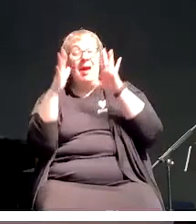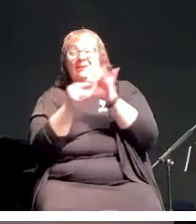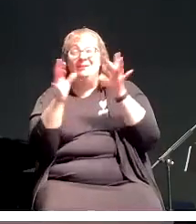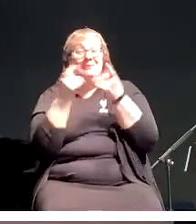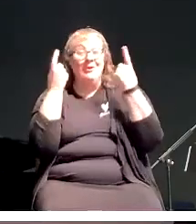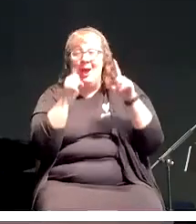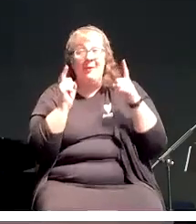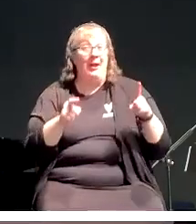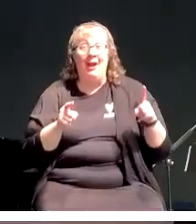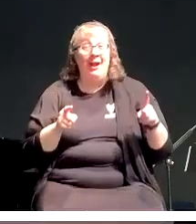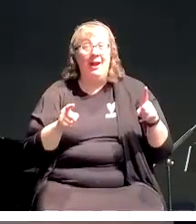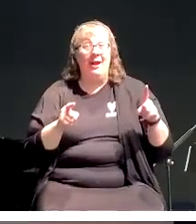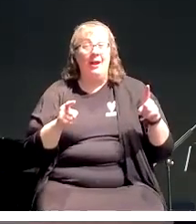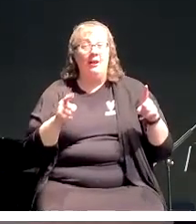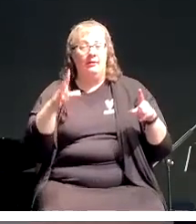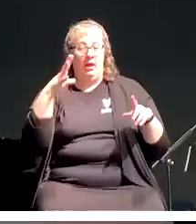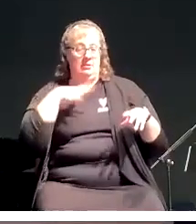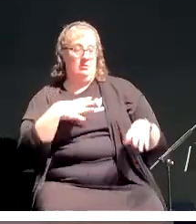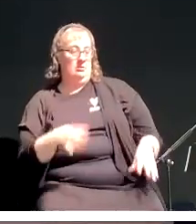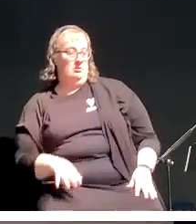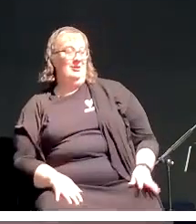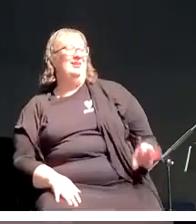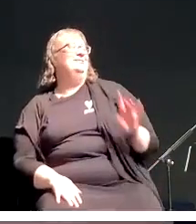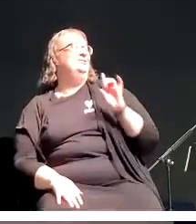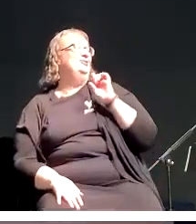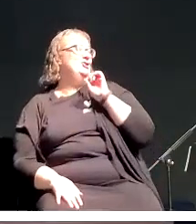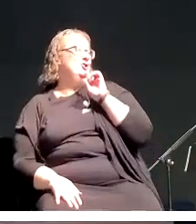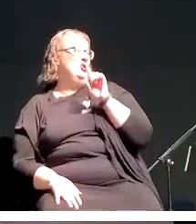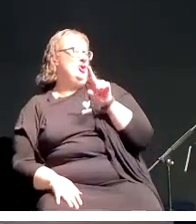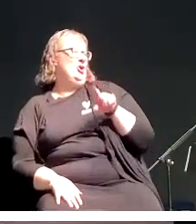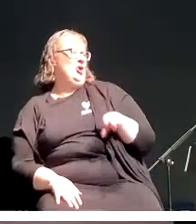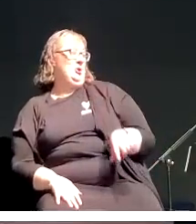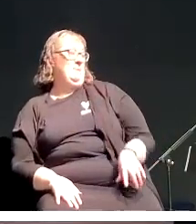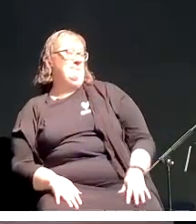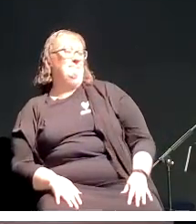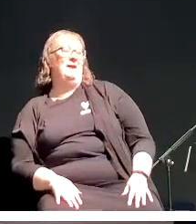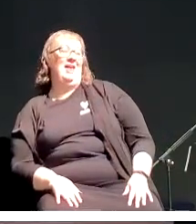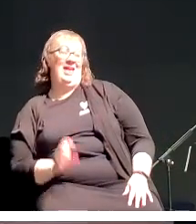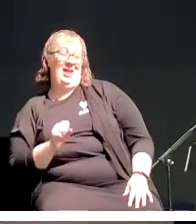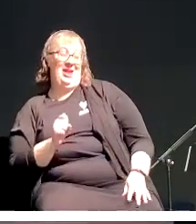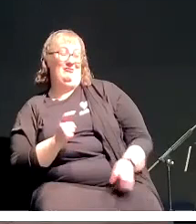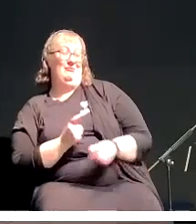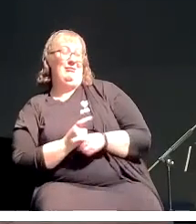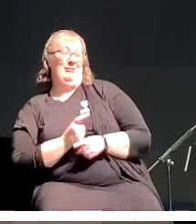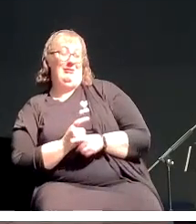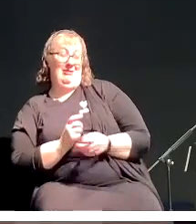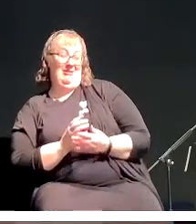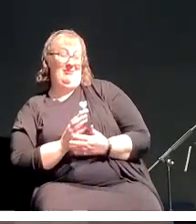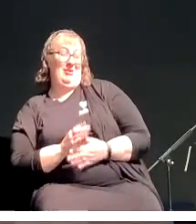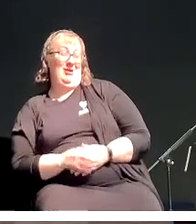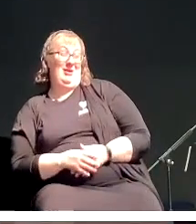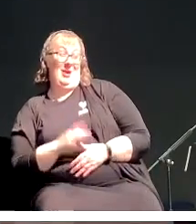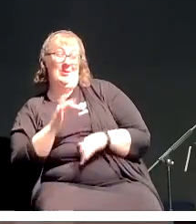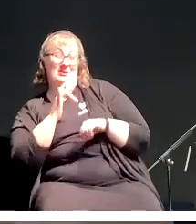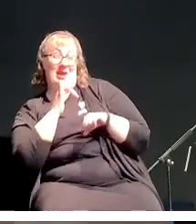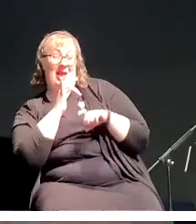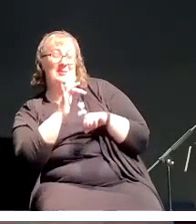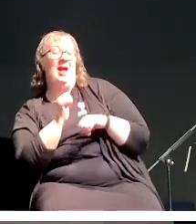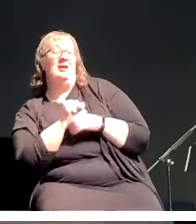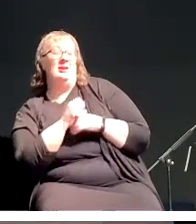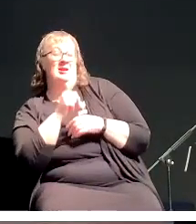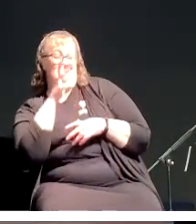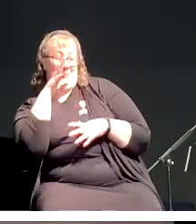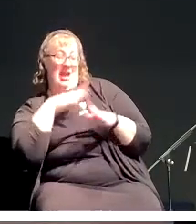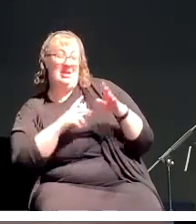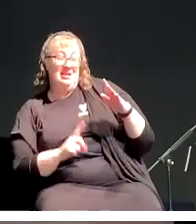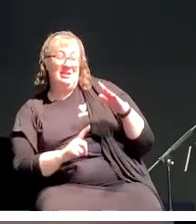has happened. And then you got the guys going, sure, yeah, okay. It was empty. And then, yeah, some dude